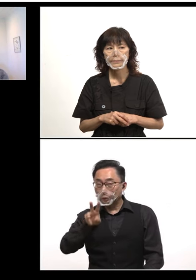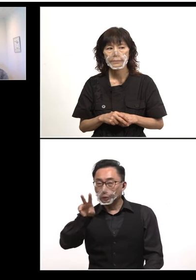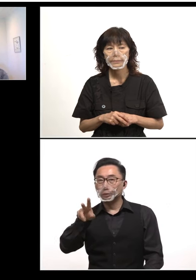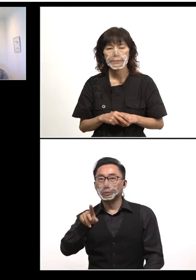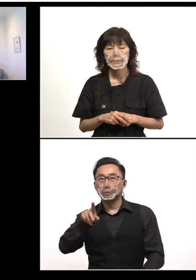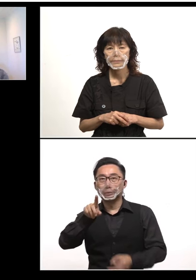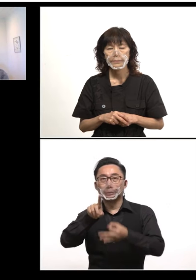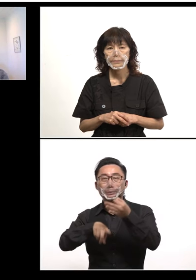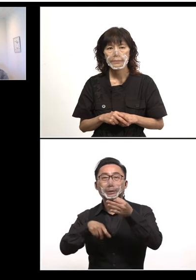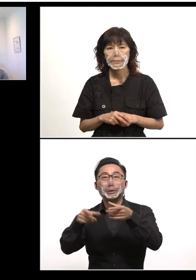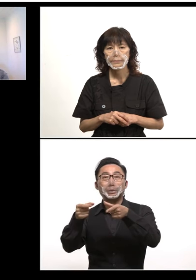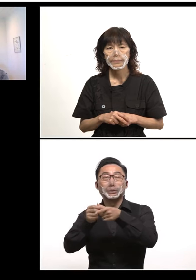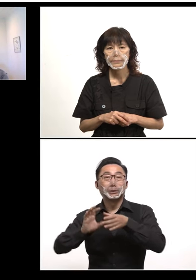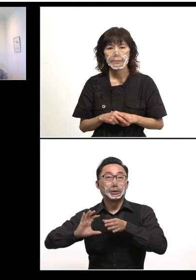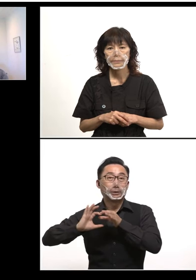around